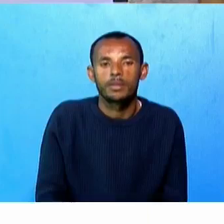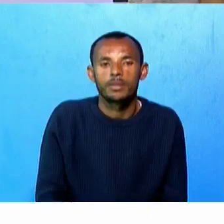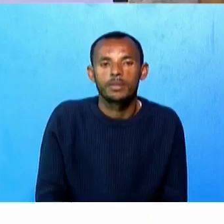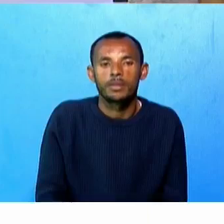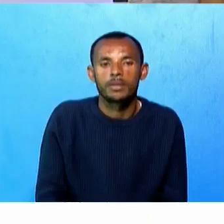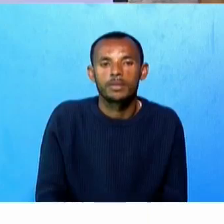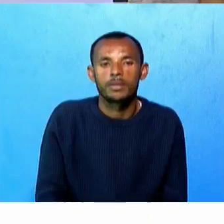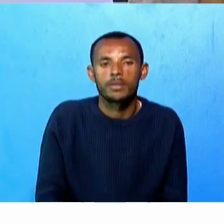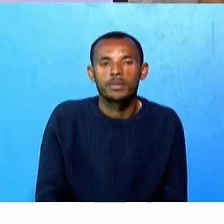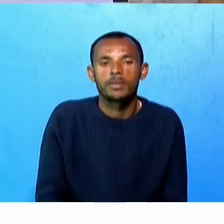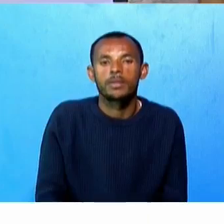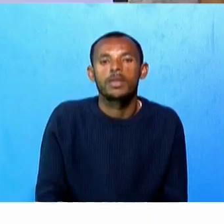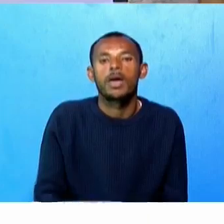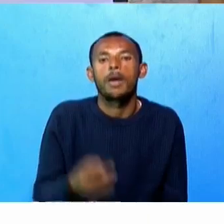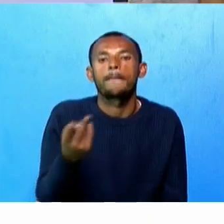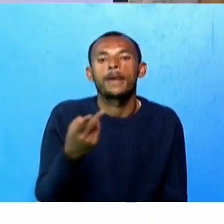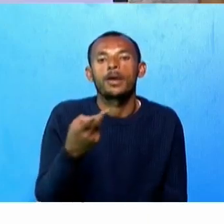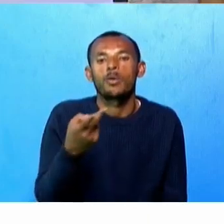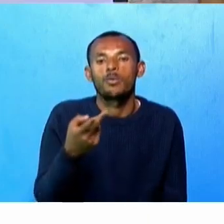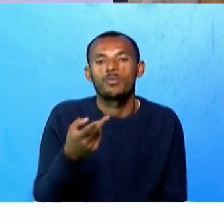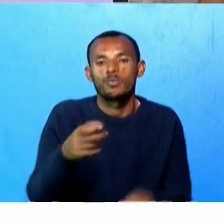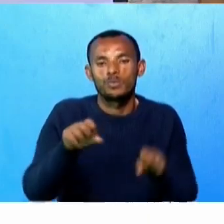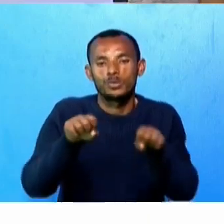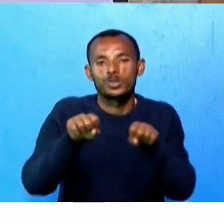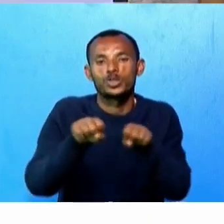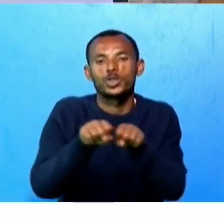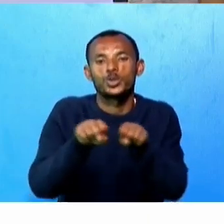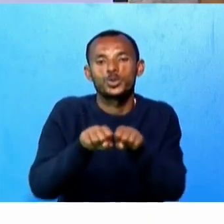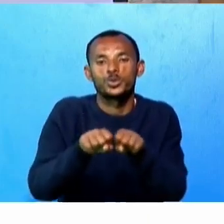a pair of shoes